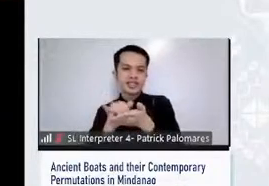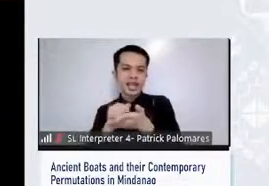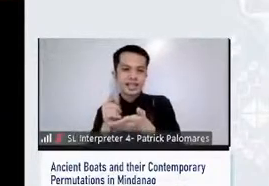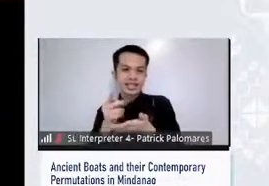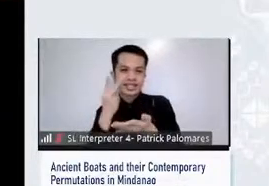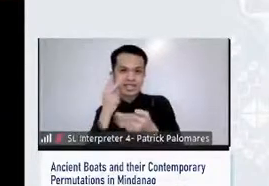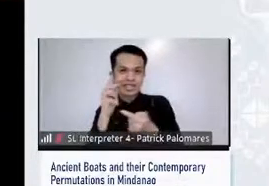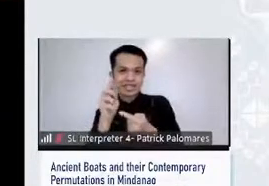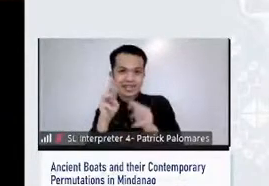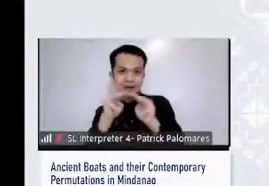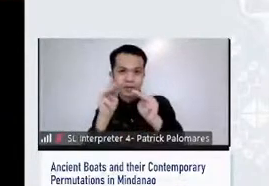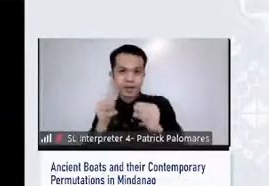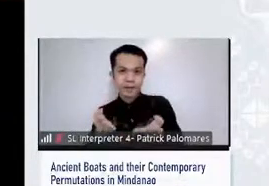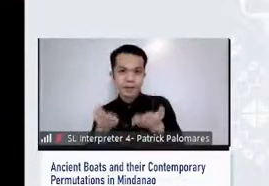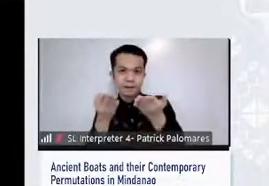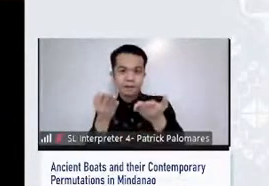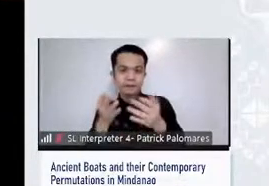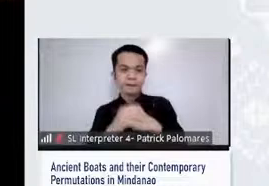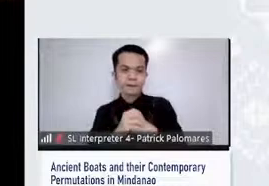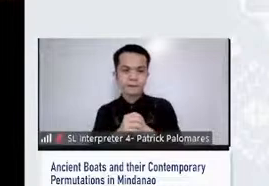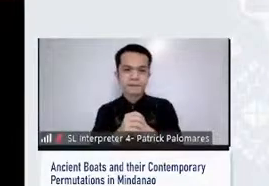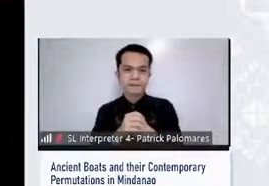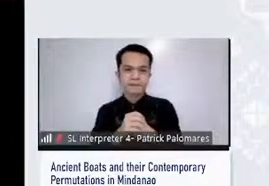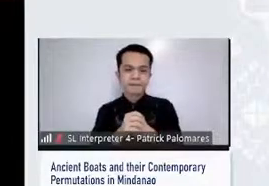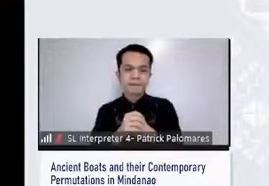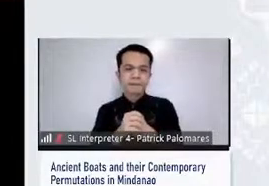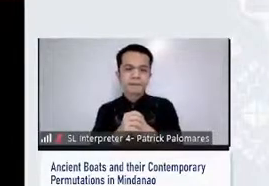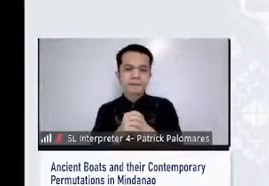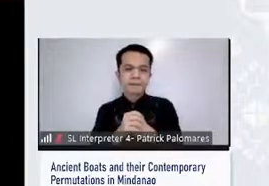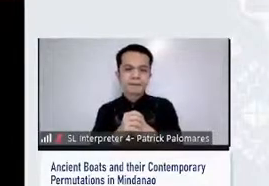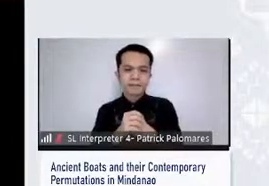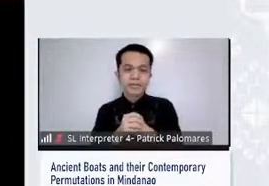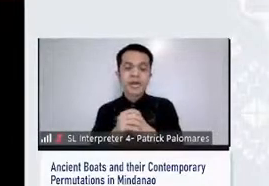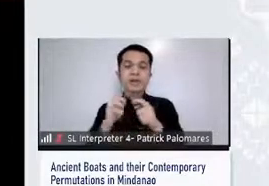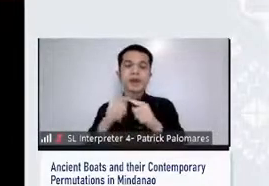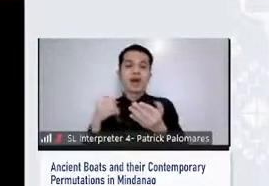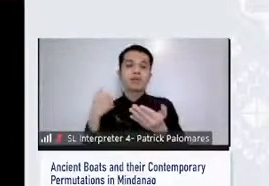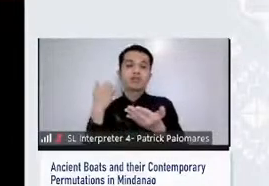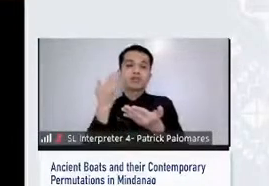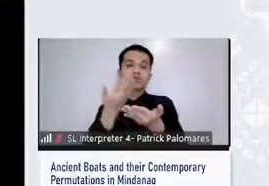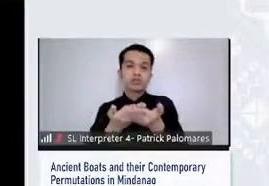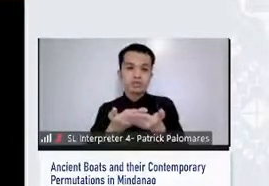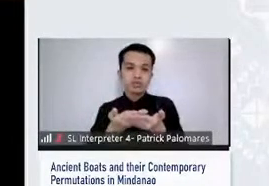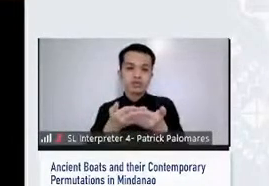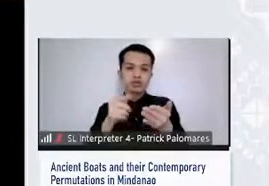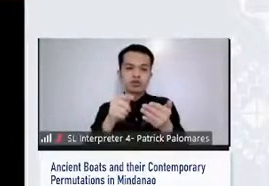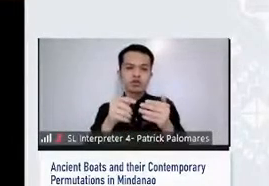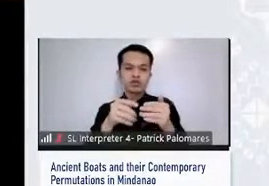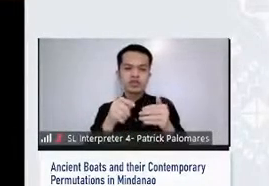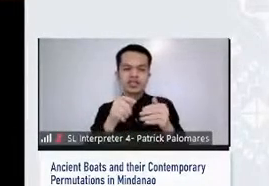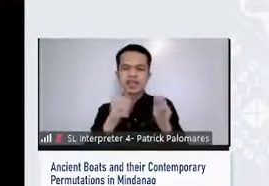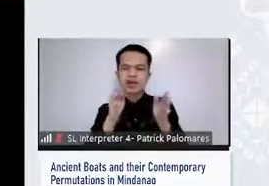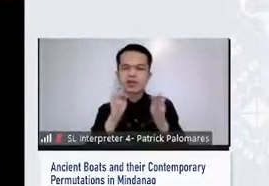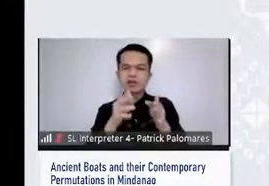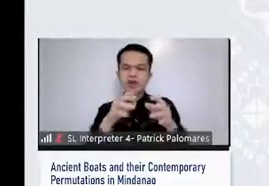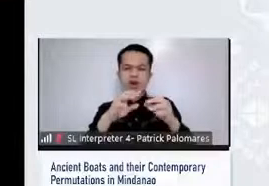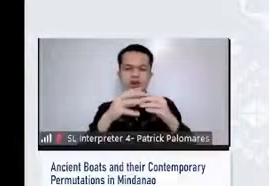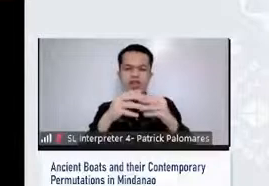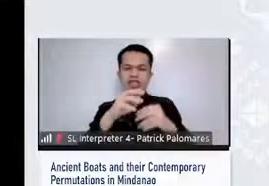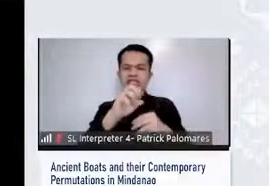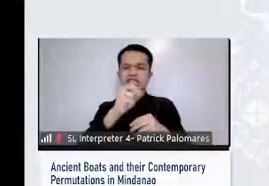and Celebesi. However, upon arriving on a shallow area near Basilan Island, in